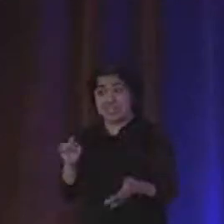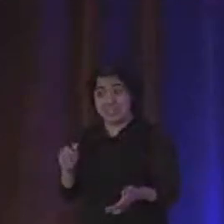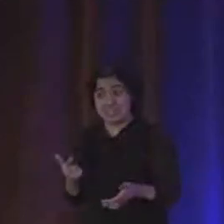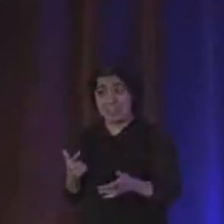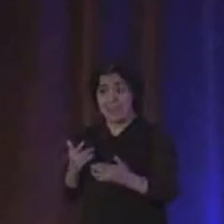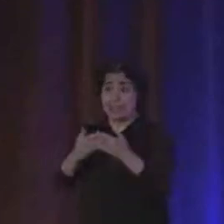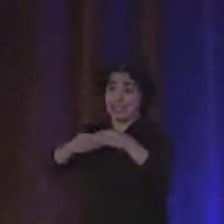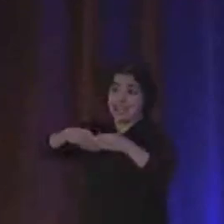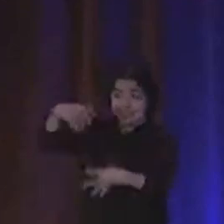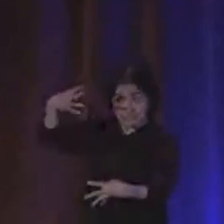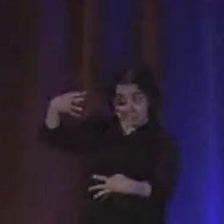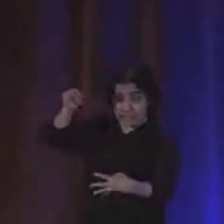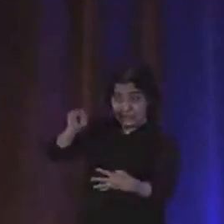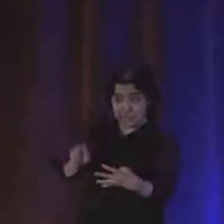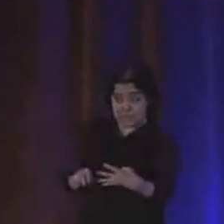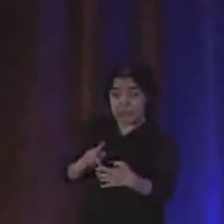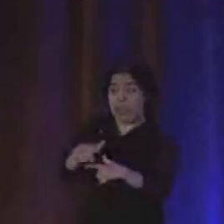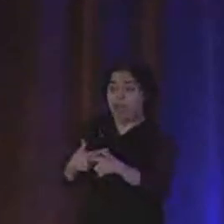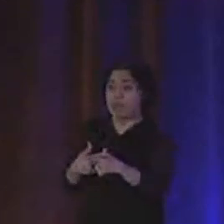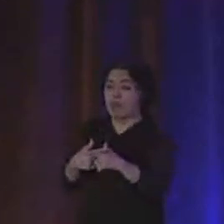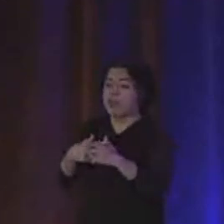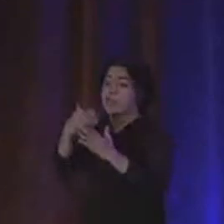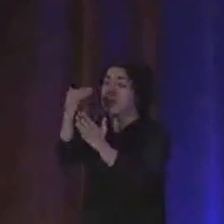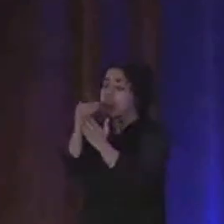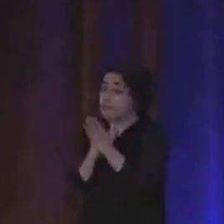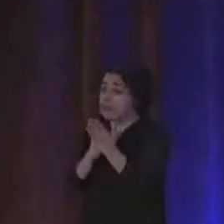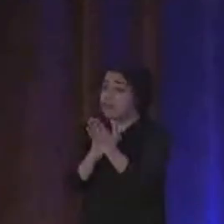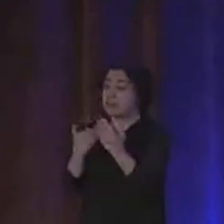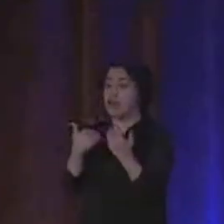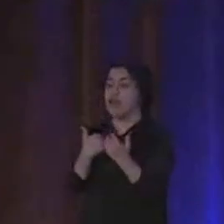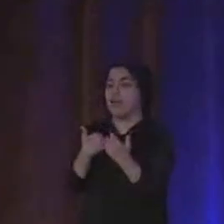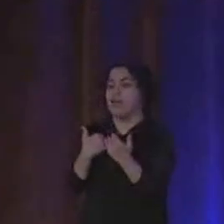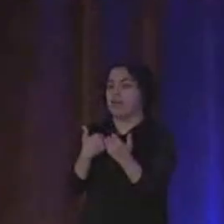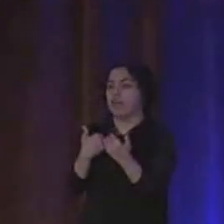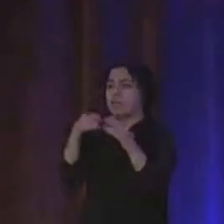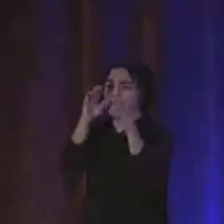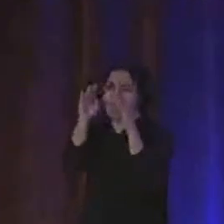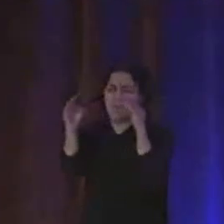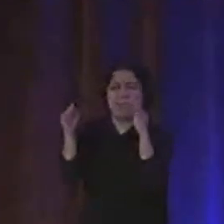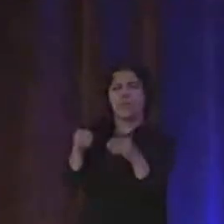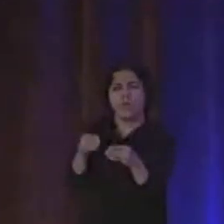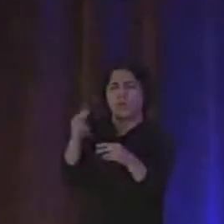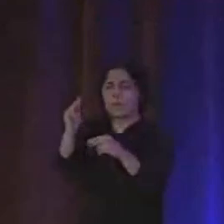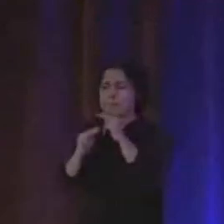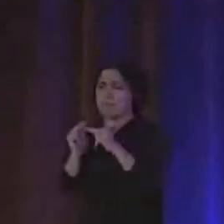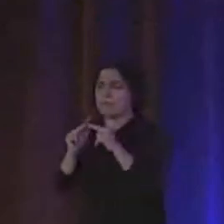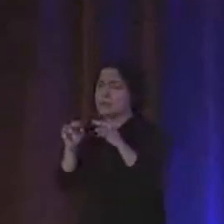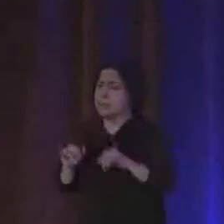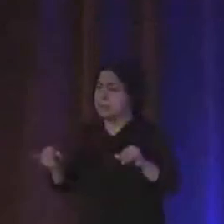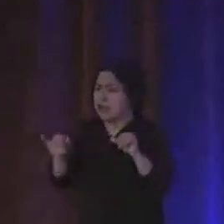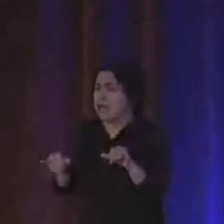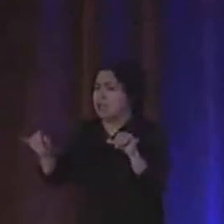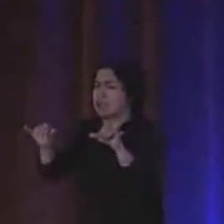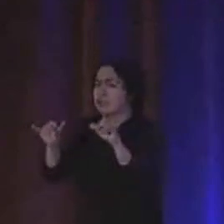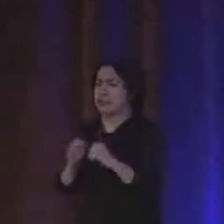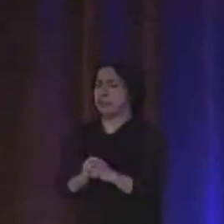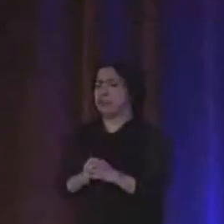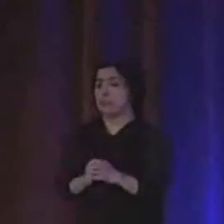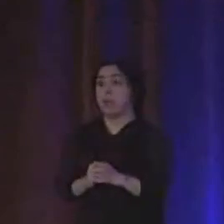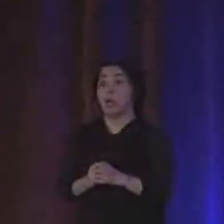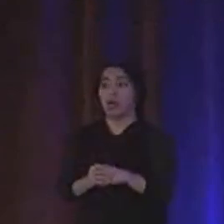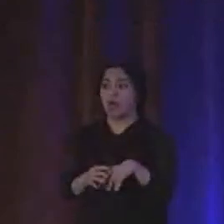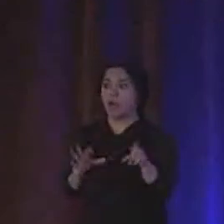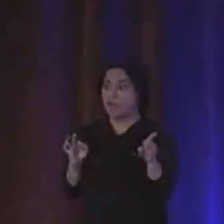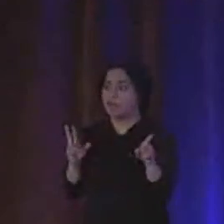list item, and then we can make a list, and we have this roving focus, and we can start building this pattern. Oh, this is getting